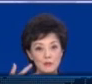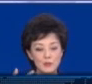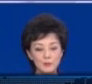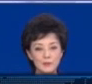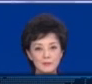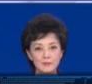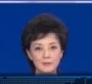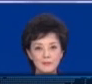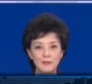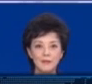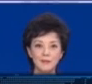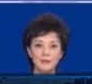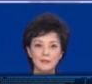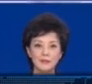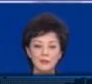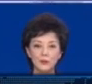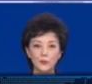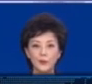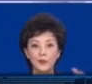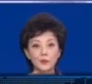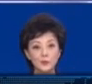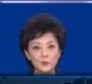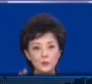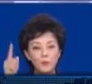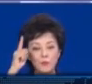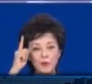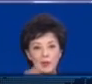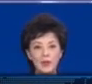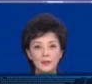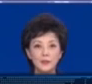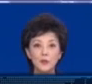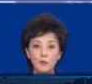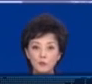And you may saw some of the videos of that inspection.